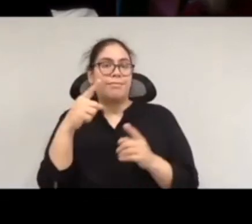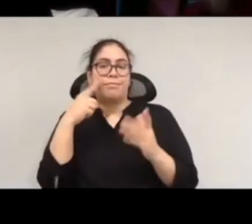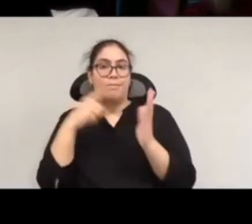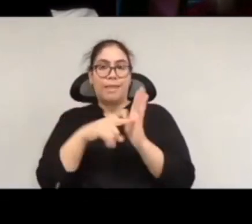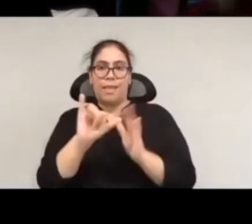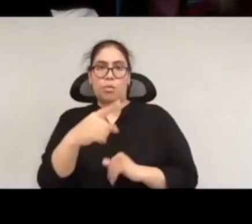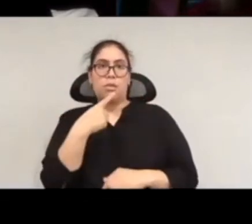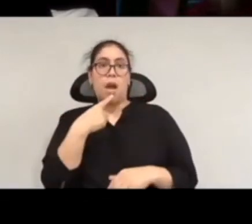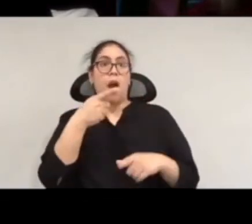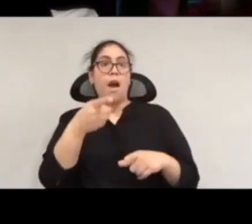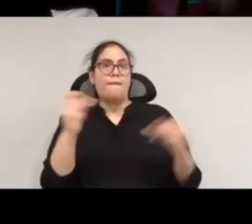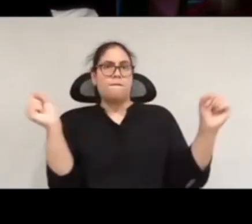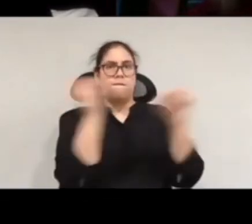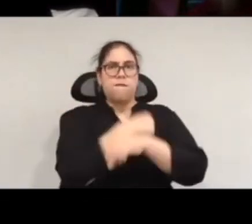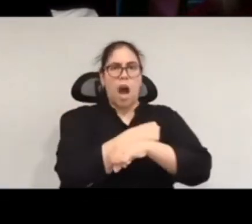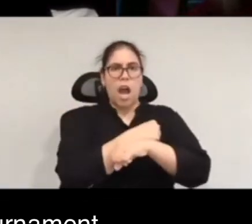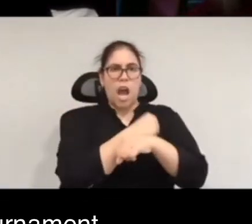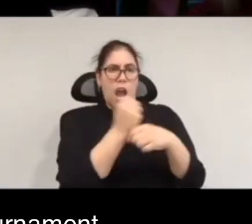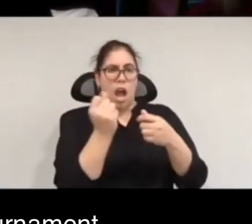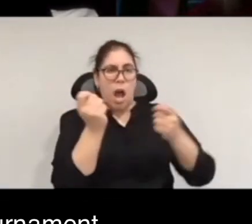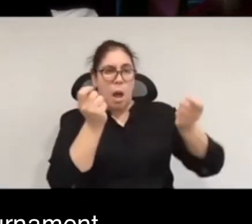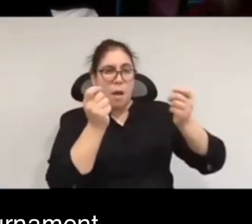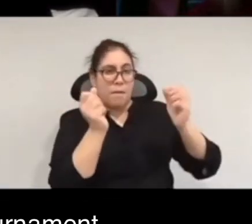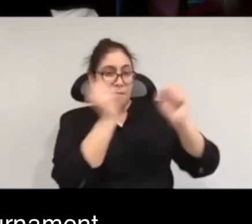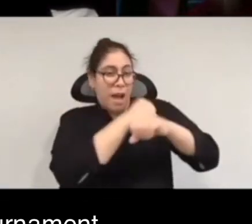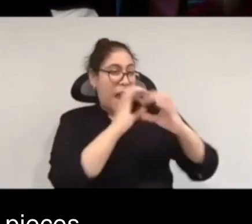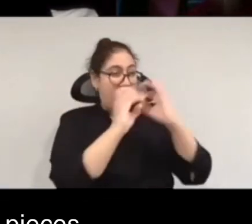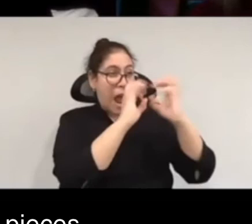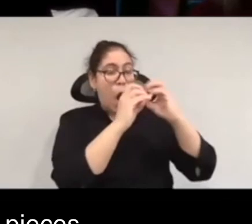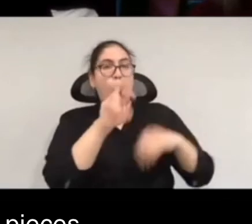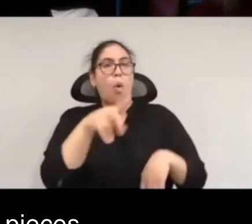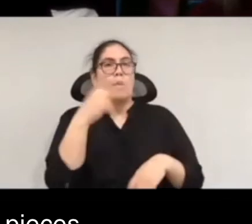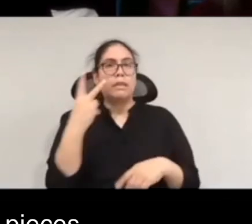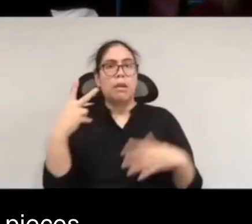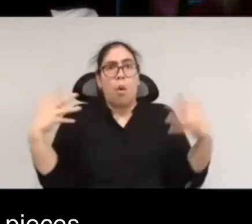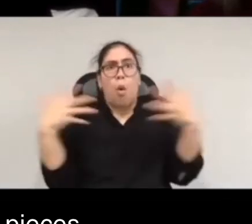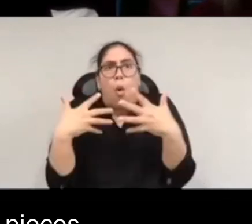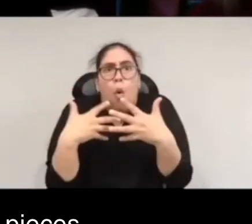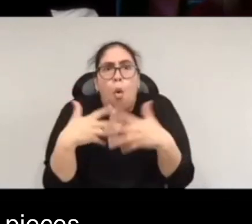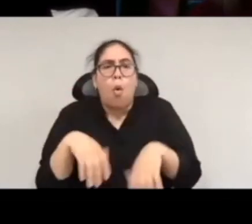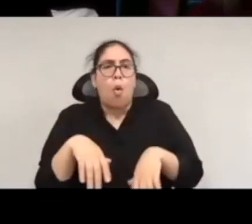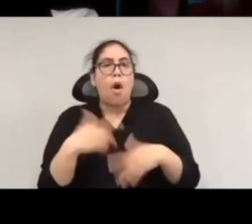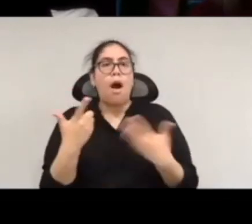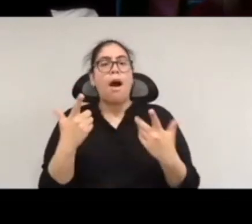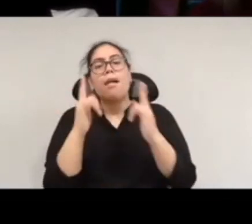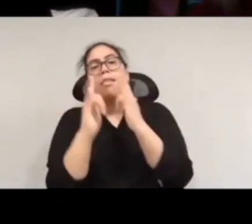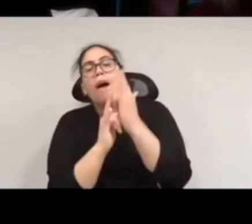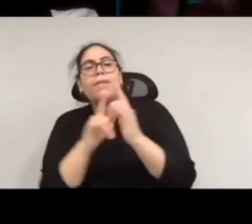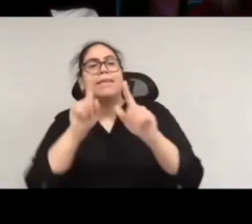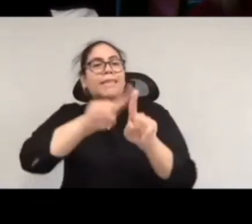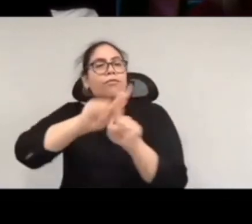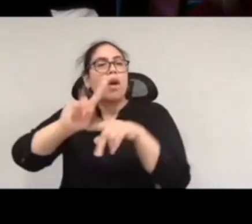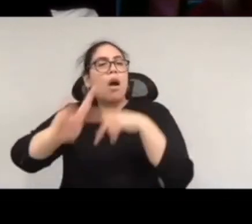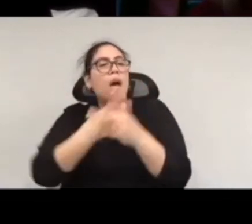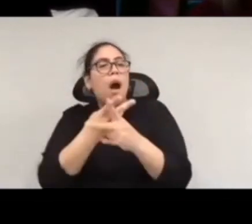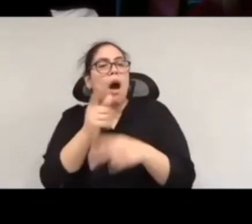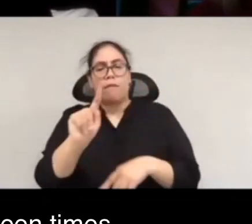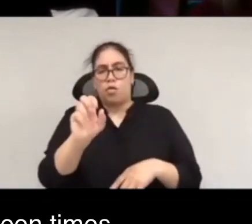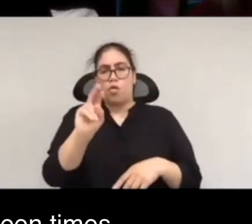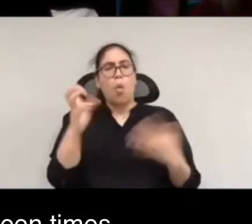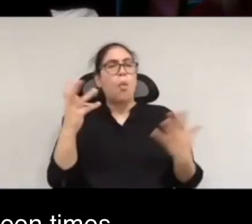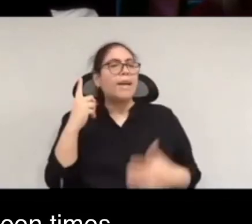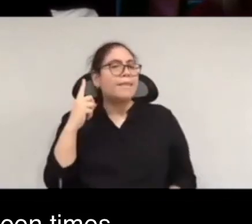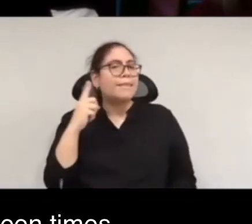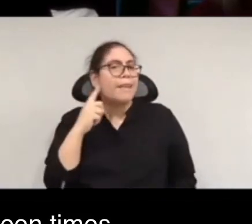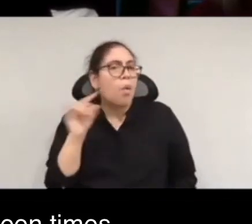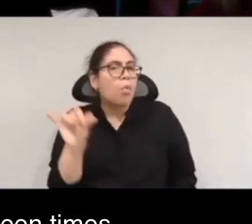describing an action scene versus describing something like a chess tournament where you're just telling, that there are pieces that are moving over here. And I want to hear what that sounds like. But there have